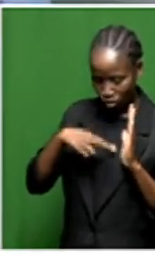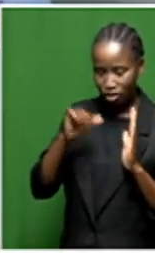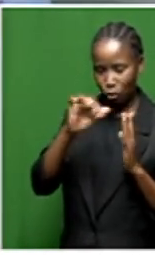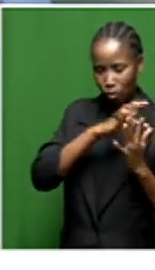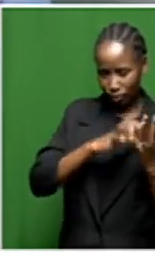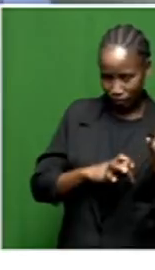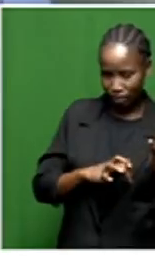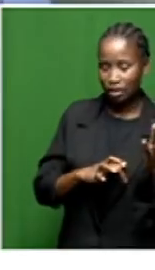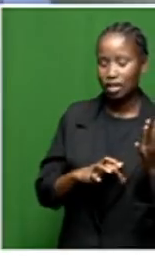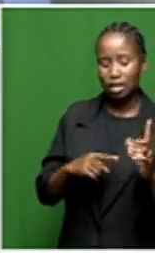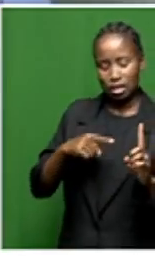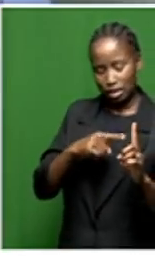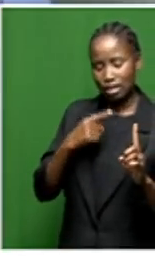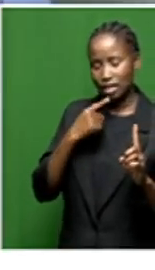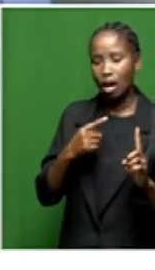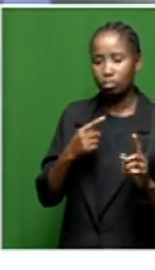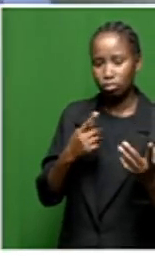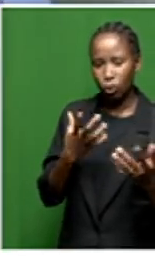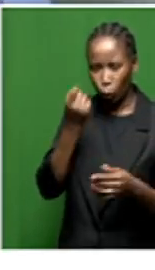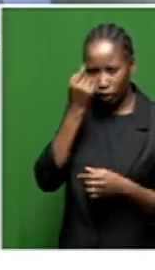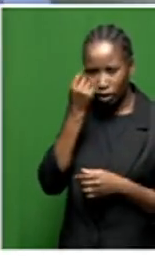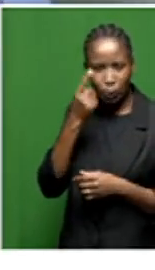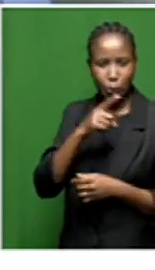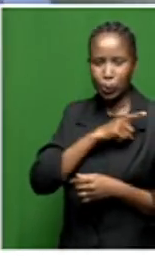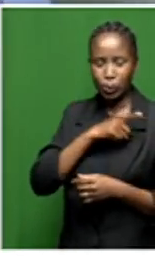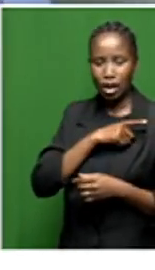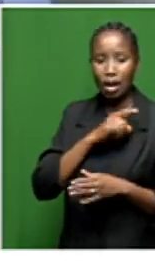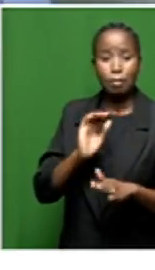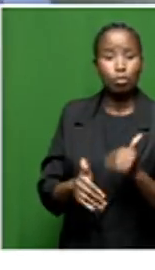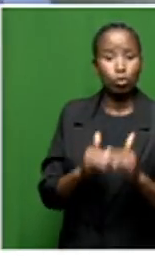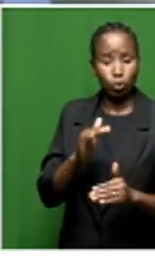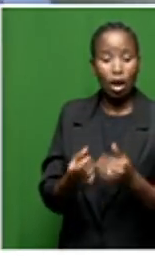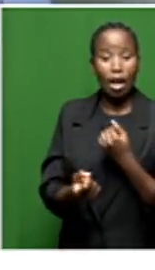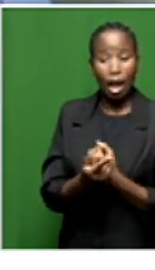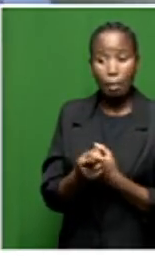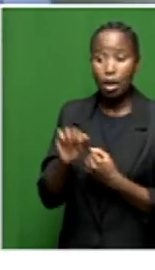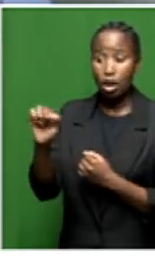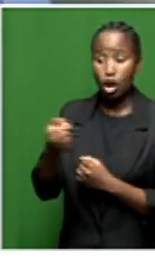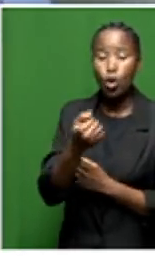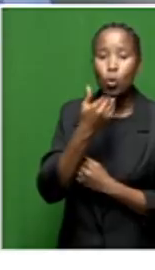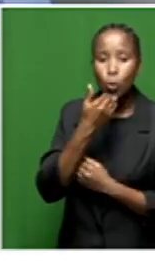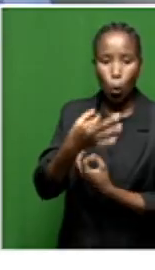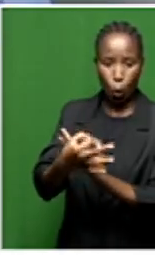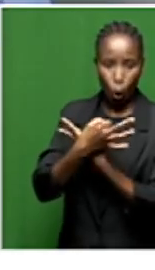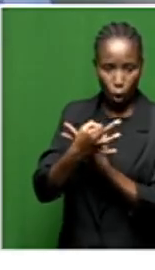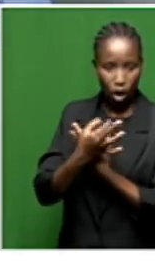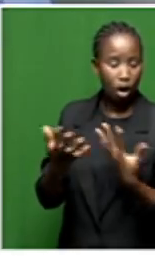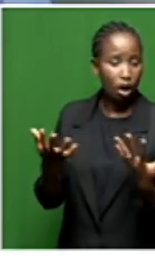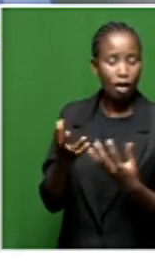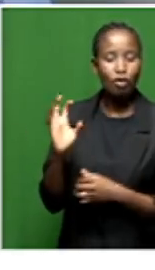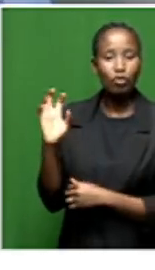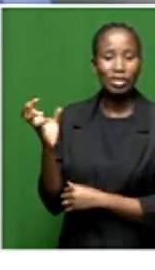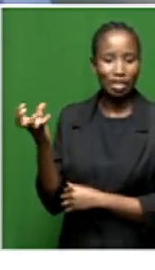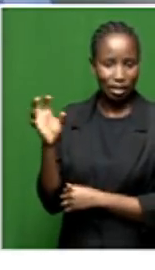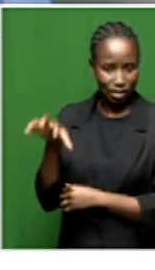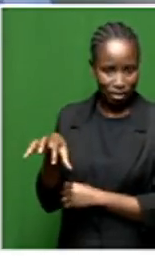affidavit, understand why the proceedings were instituted by the Hawks in the Free State, whereas